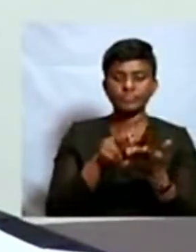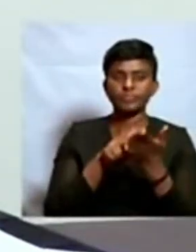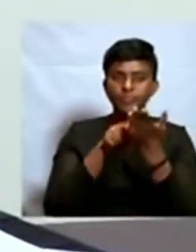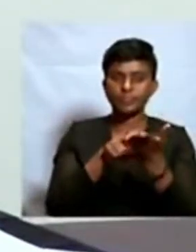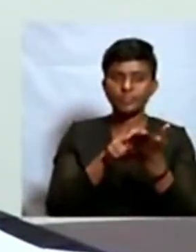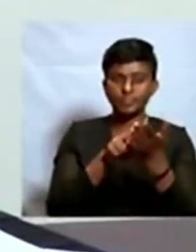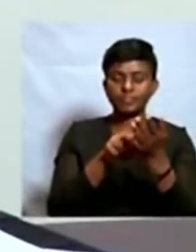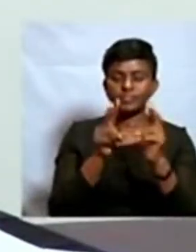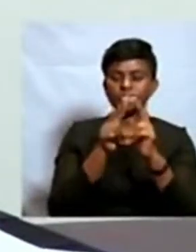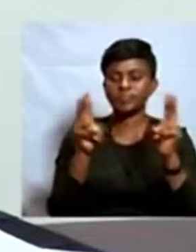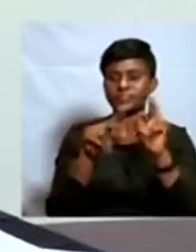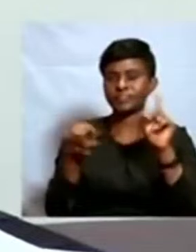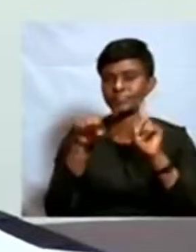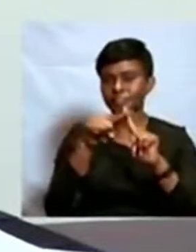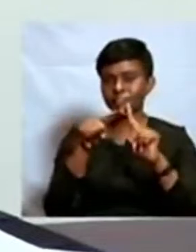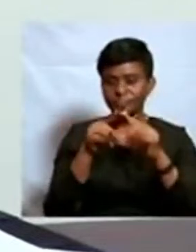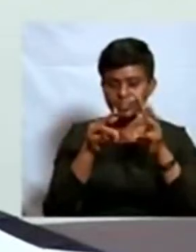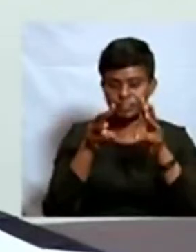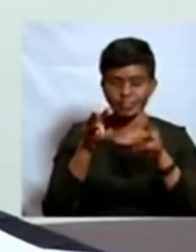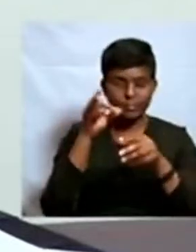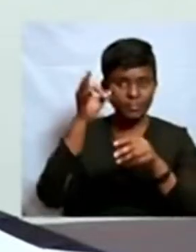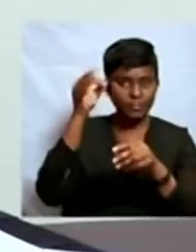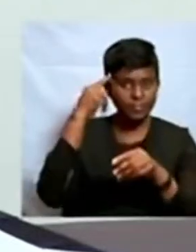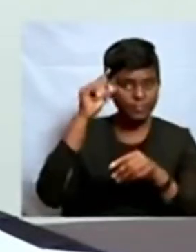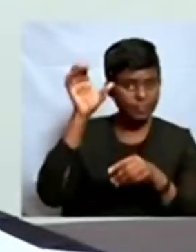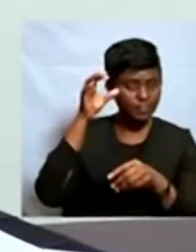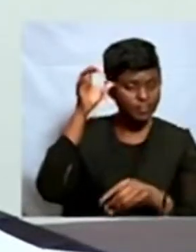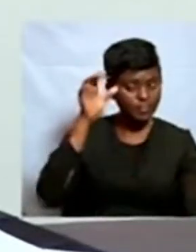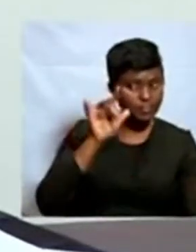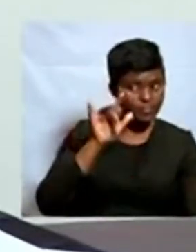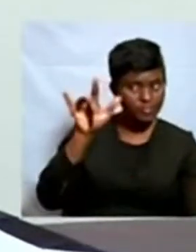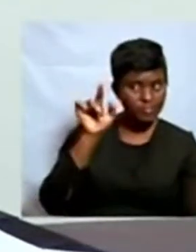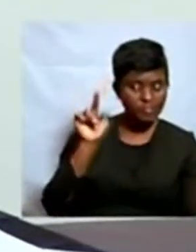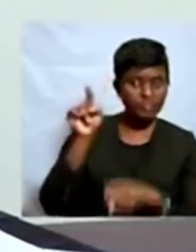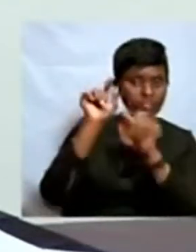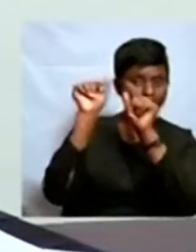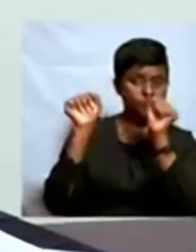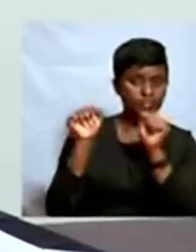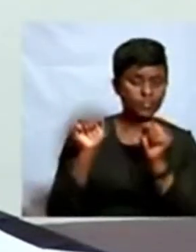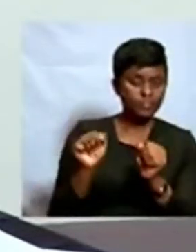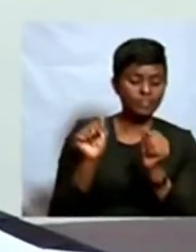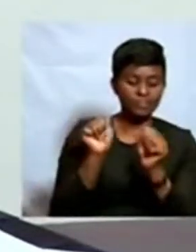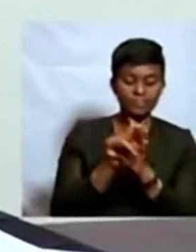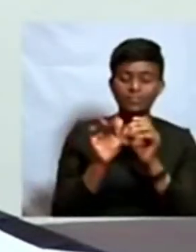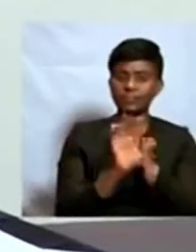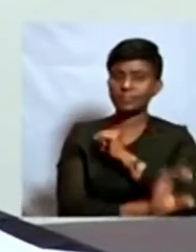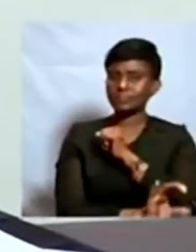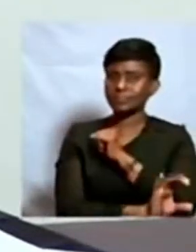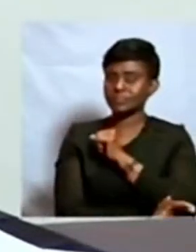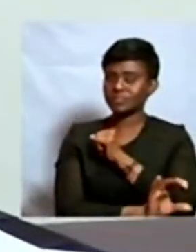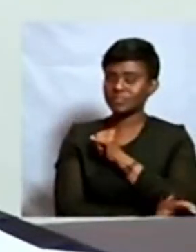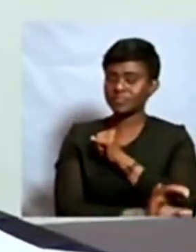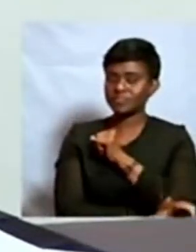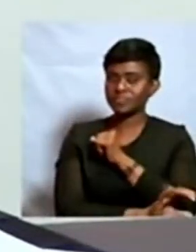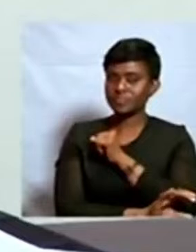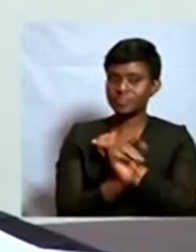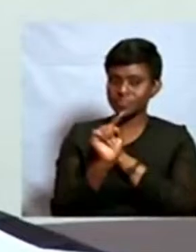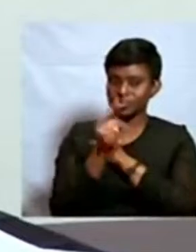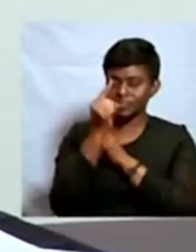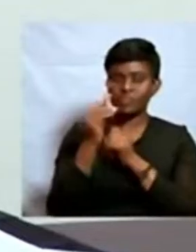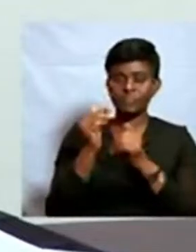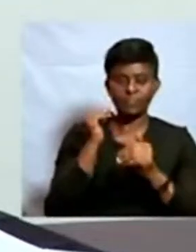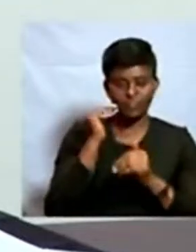very positive way forward for the civil aviation structures in the country. The first